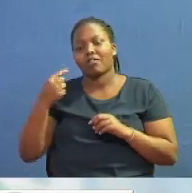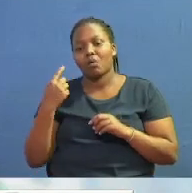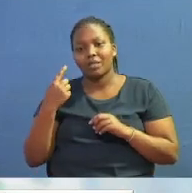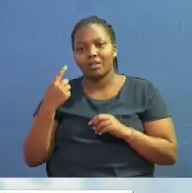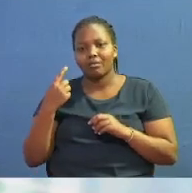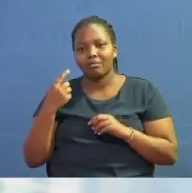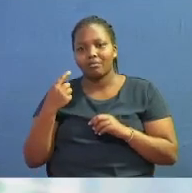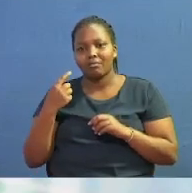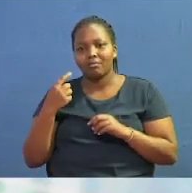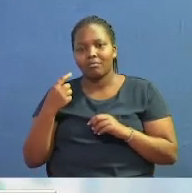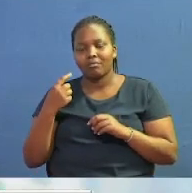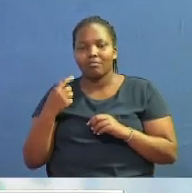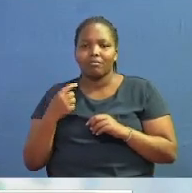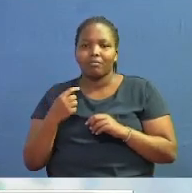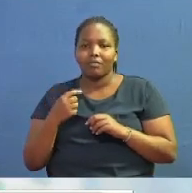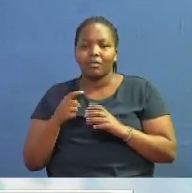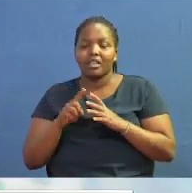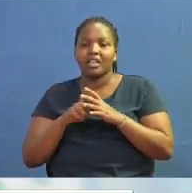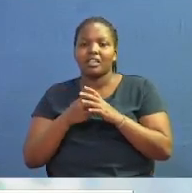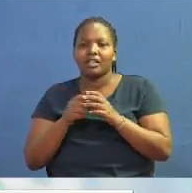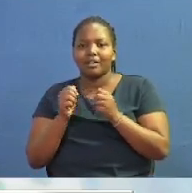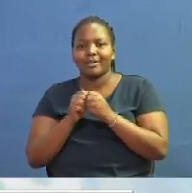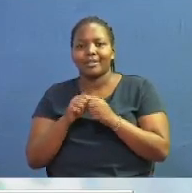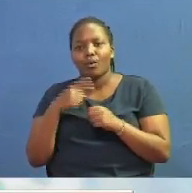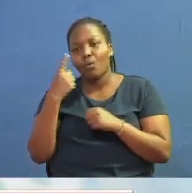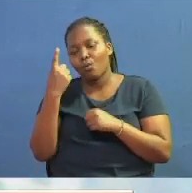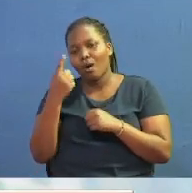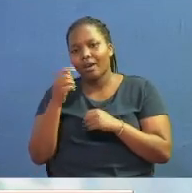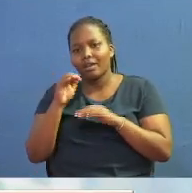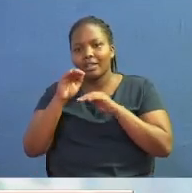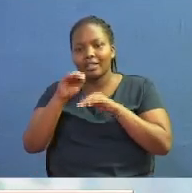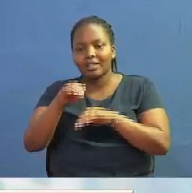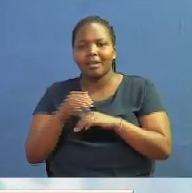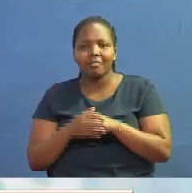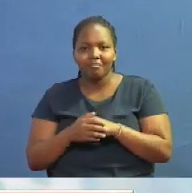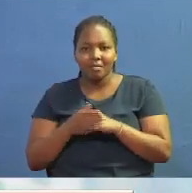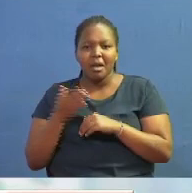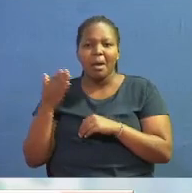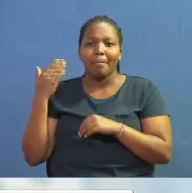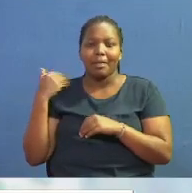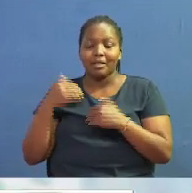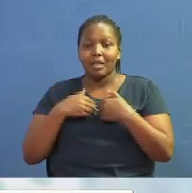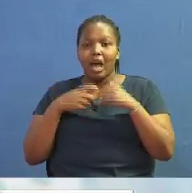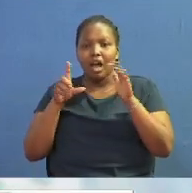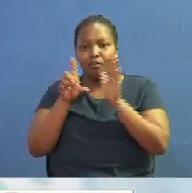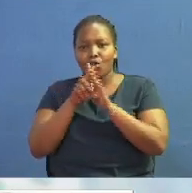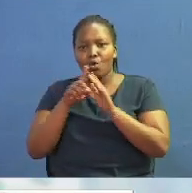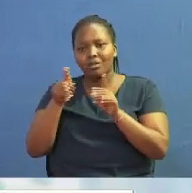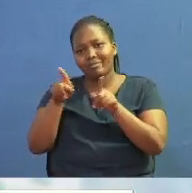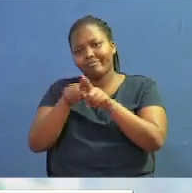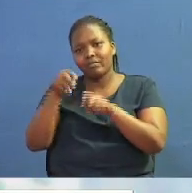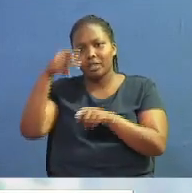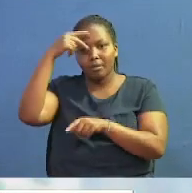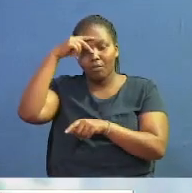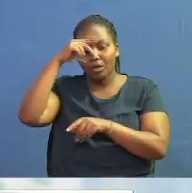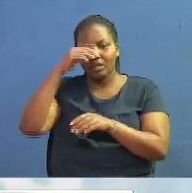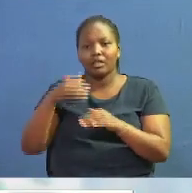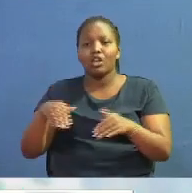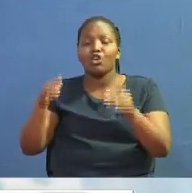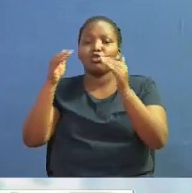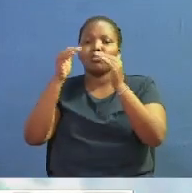step. Many years ago, we didn't have laws and policies to promote disability